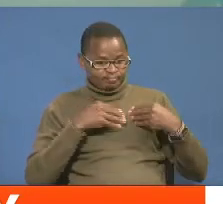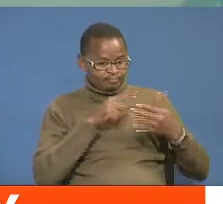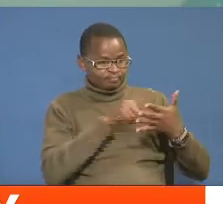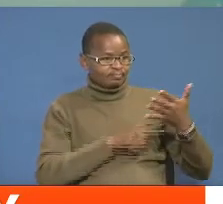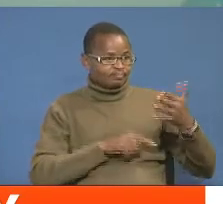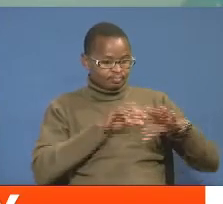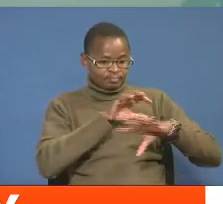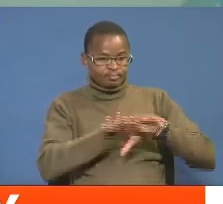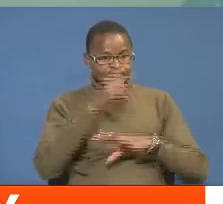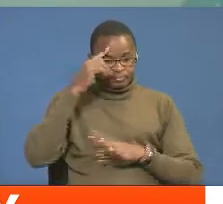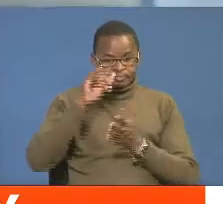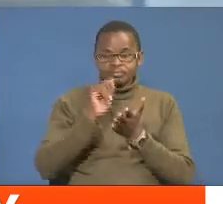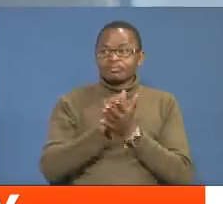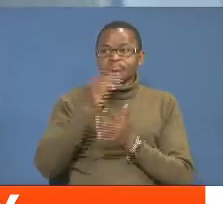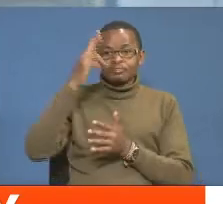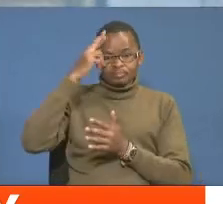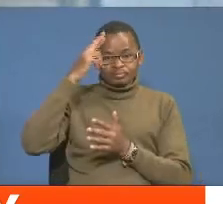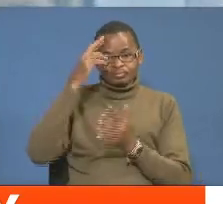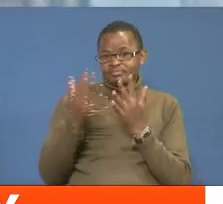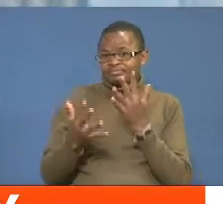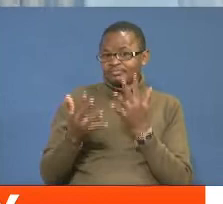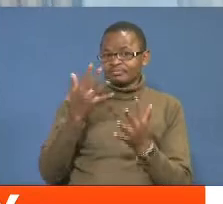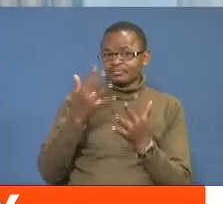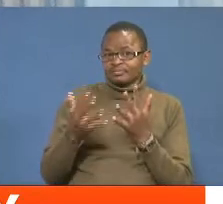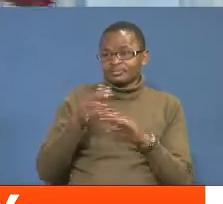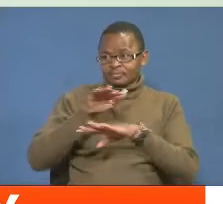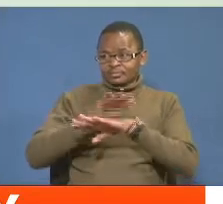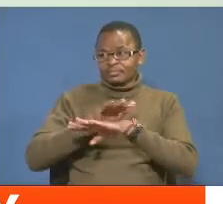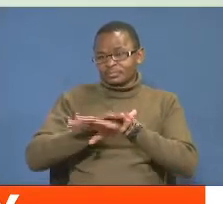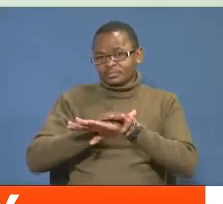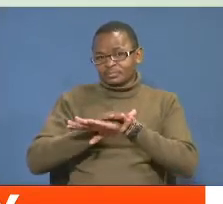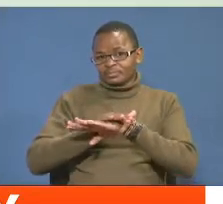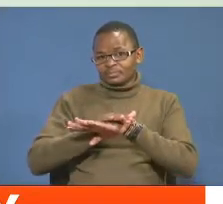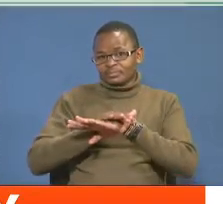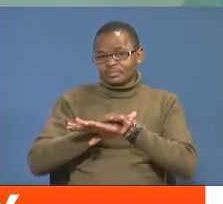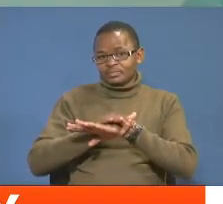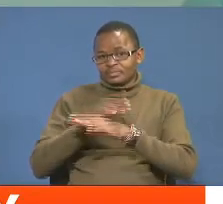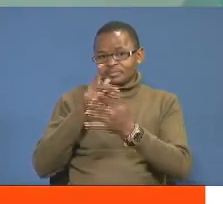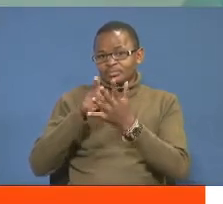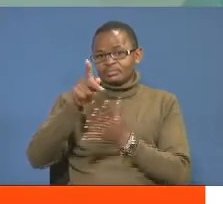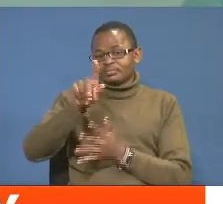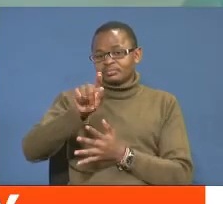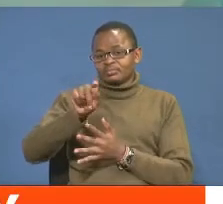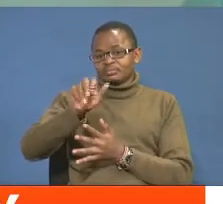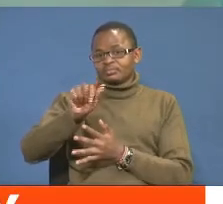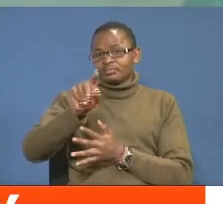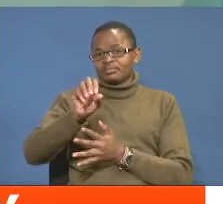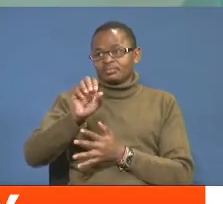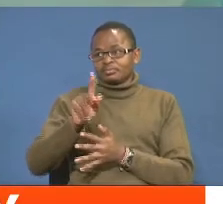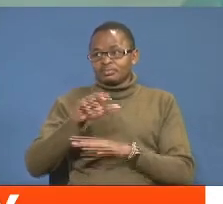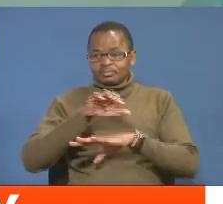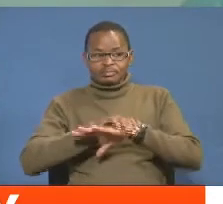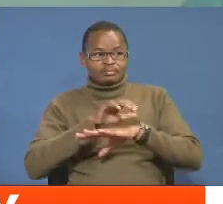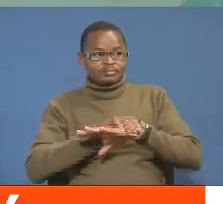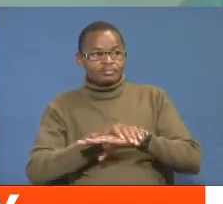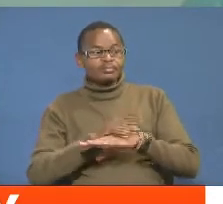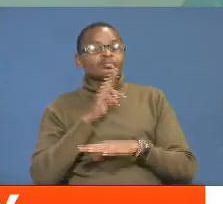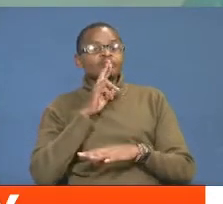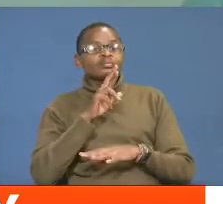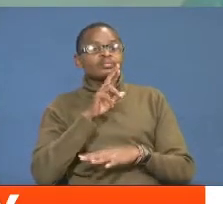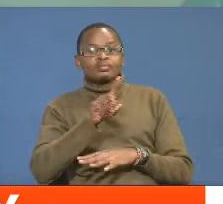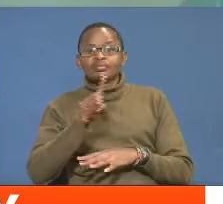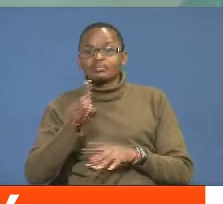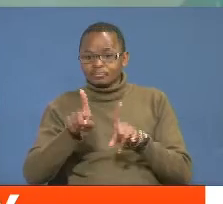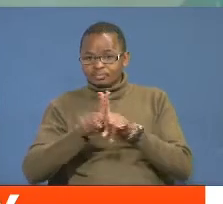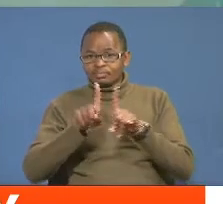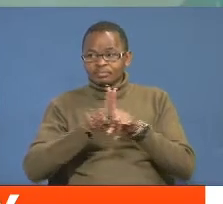we get. For that reason. And I think probably they offered a good price tag for it. So that's why Kenyan got the